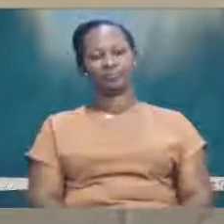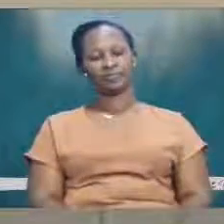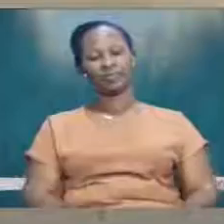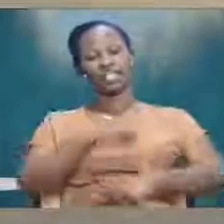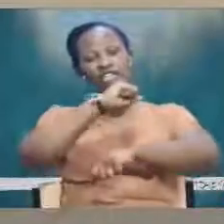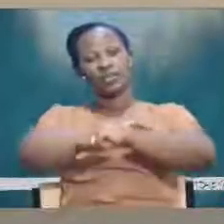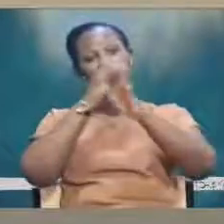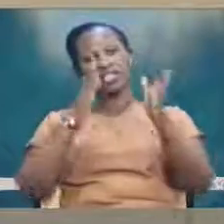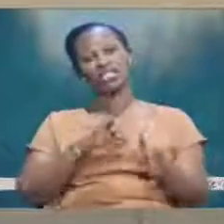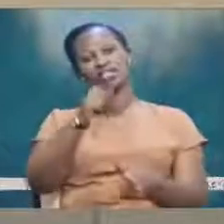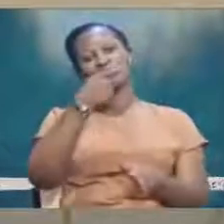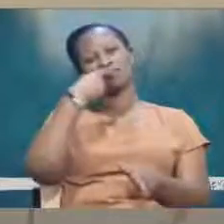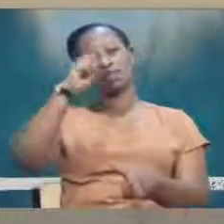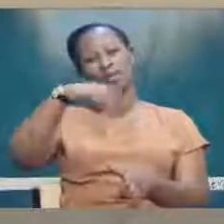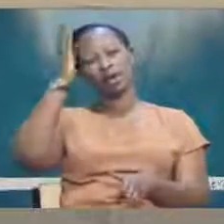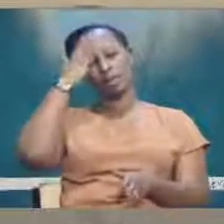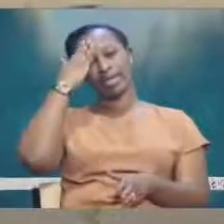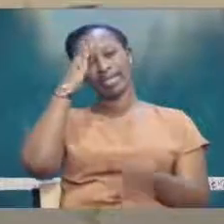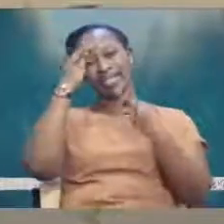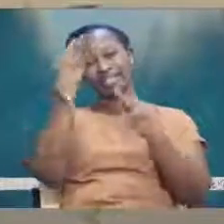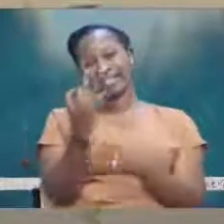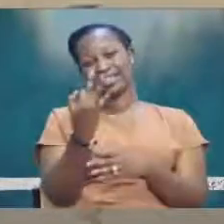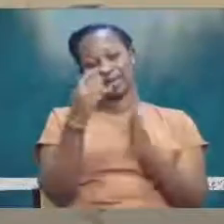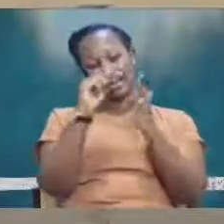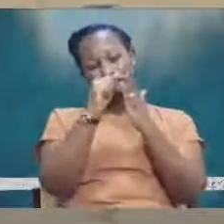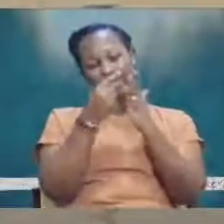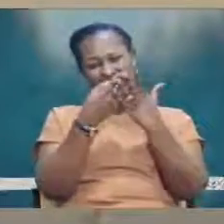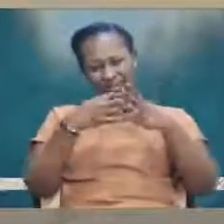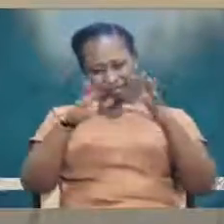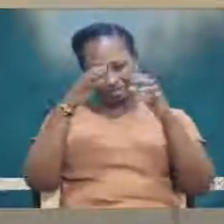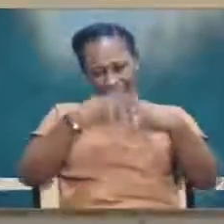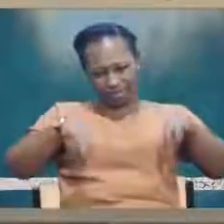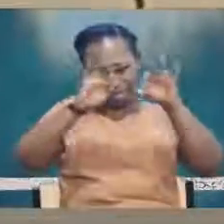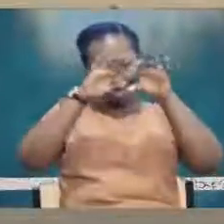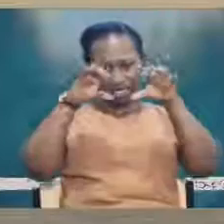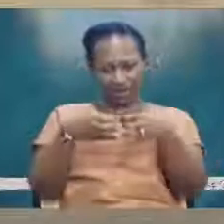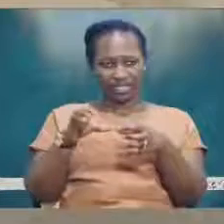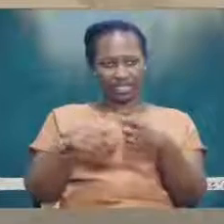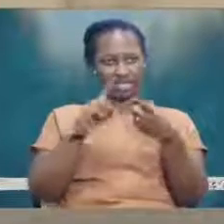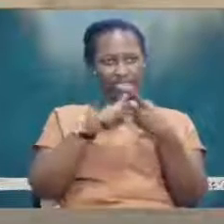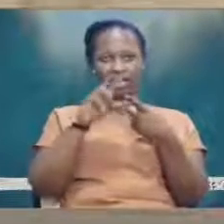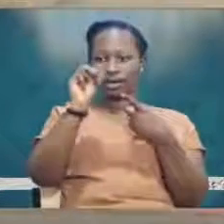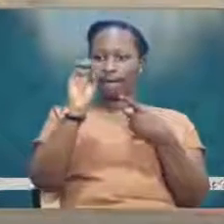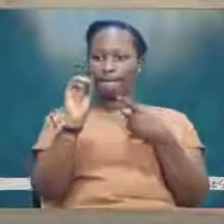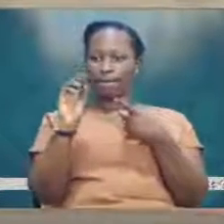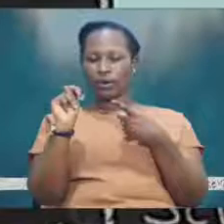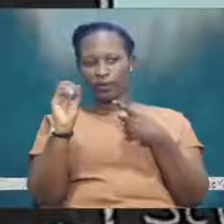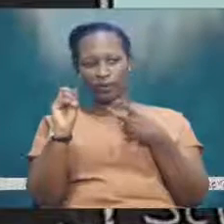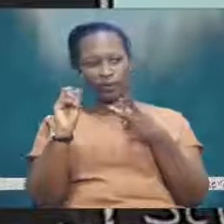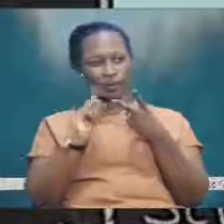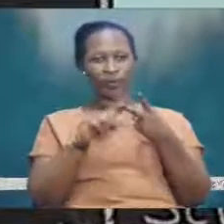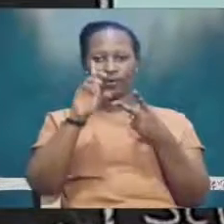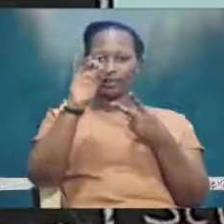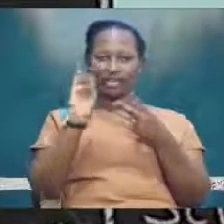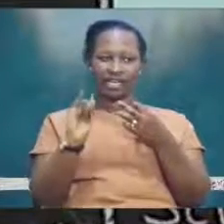Students, you must know three main classes of carbohydrates: monosaccharides, disaccharides, and